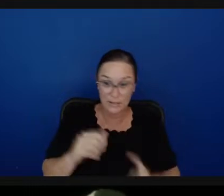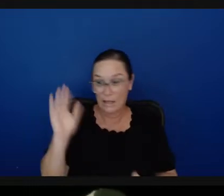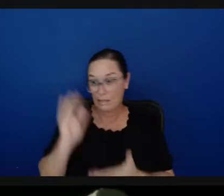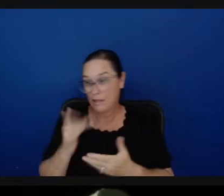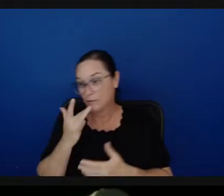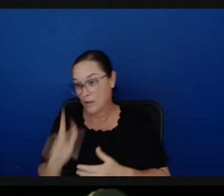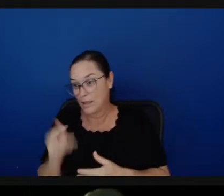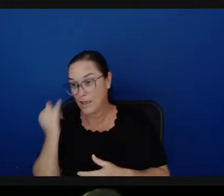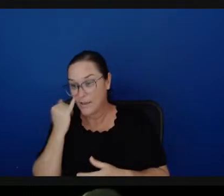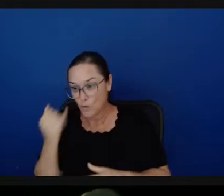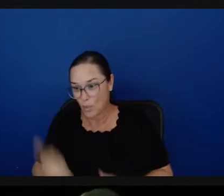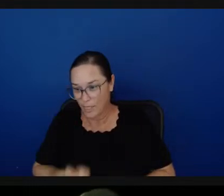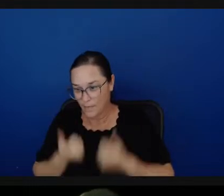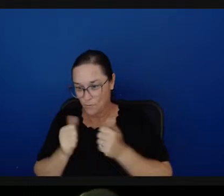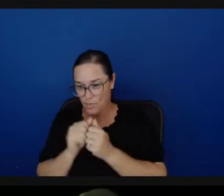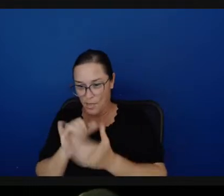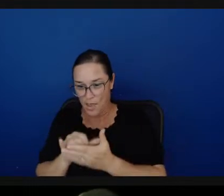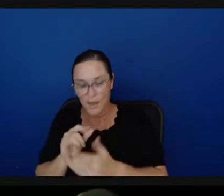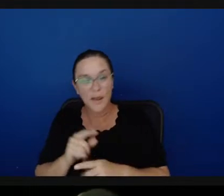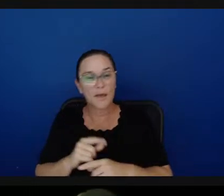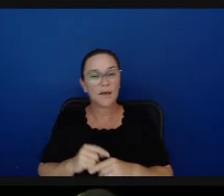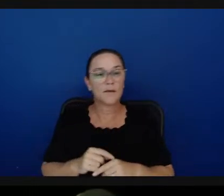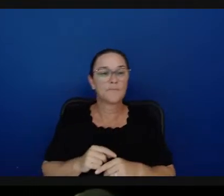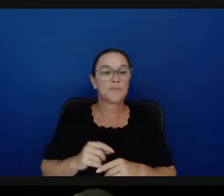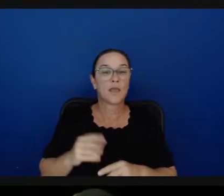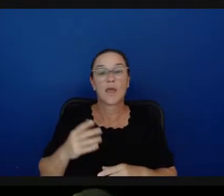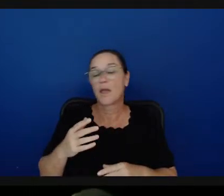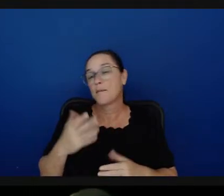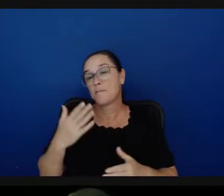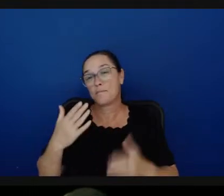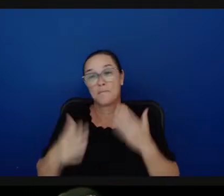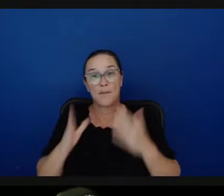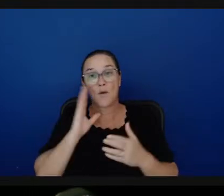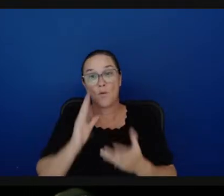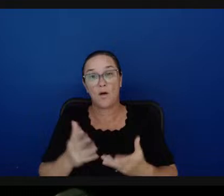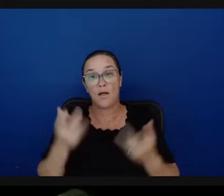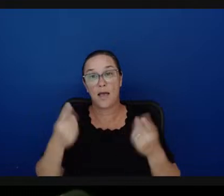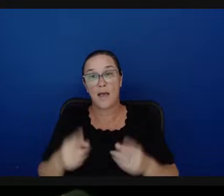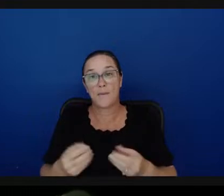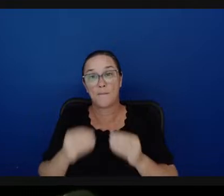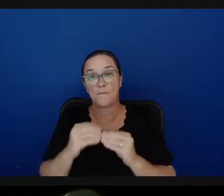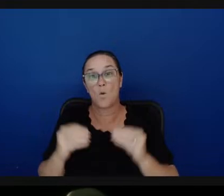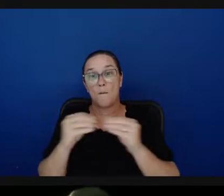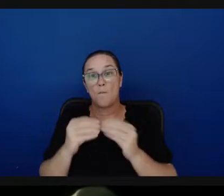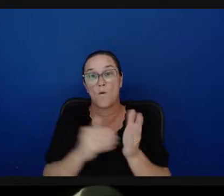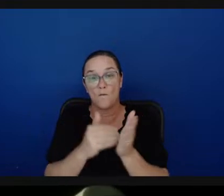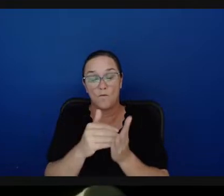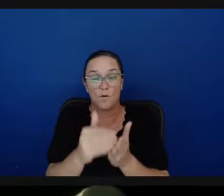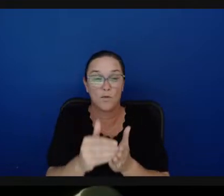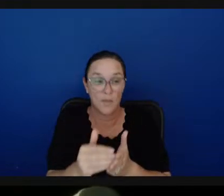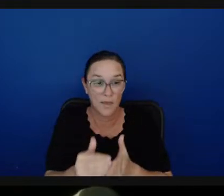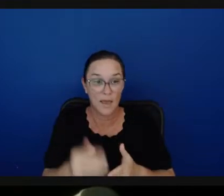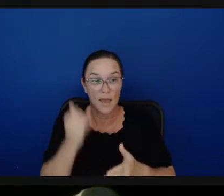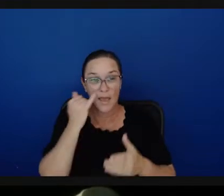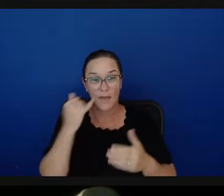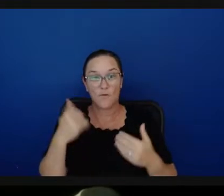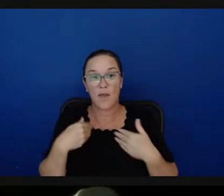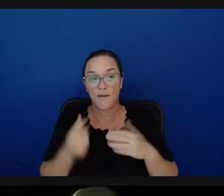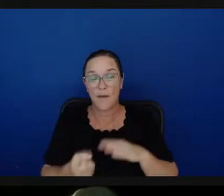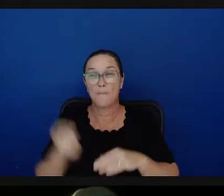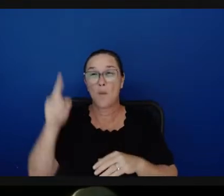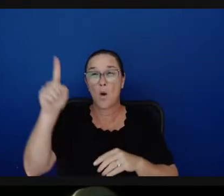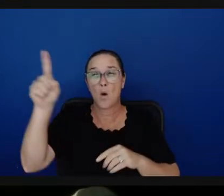it's not that bad yet, right? But it's something that might happen more and more frequently if we have fountains occurring that actually are able to